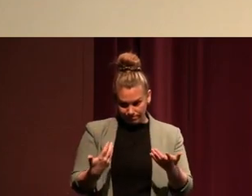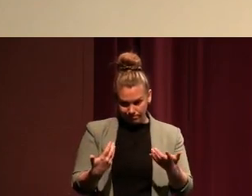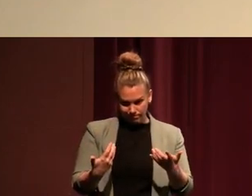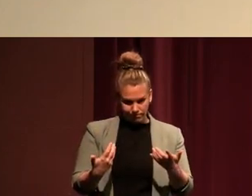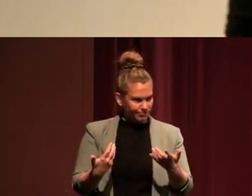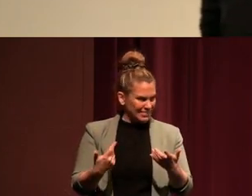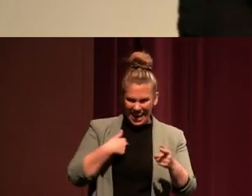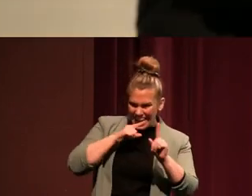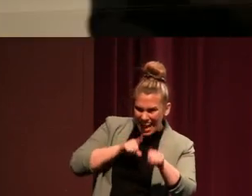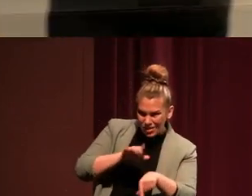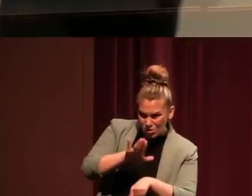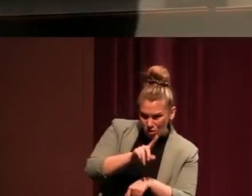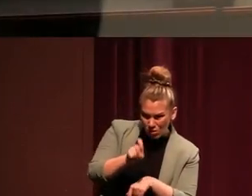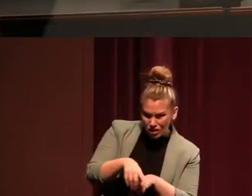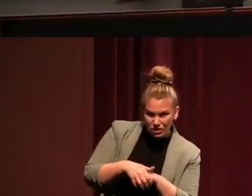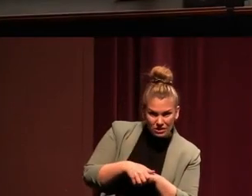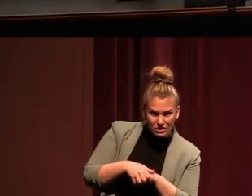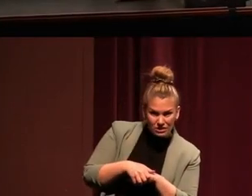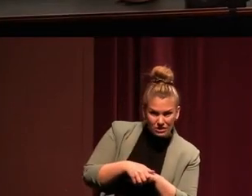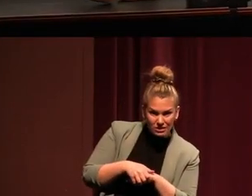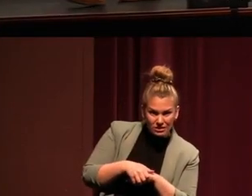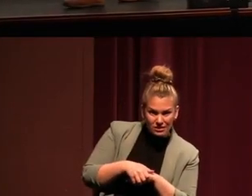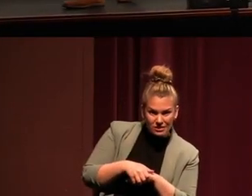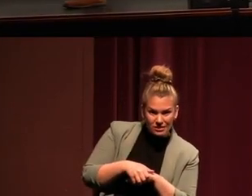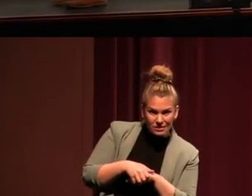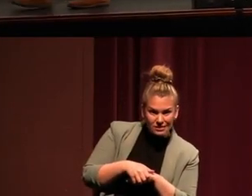Did I answer your question?